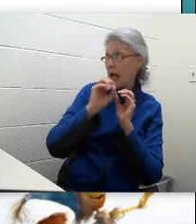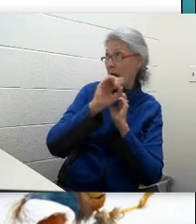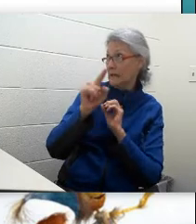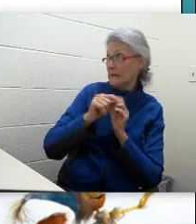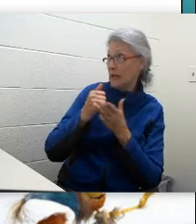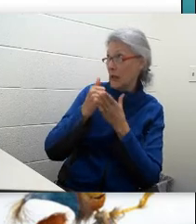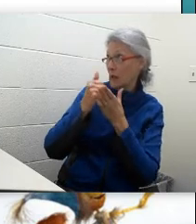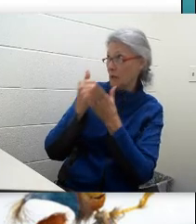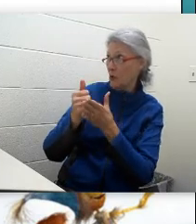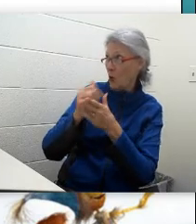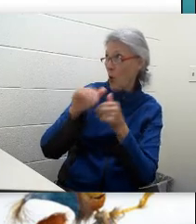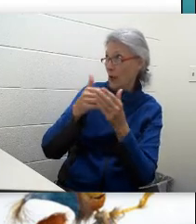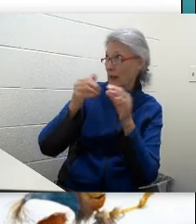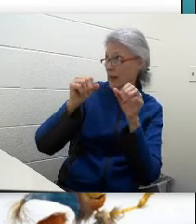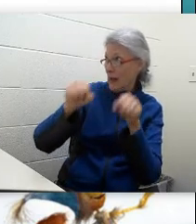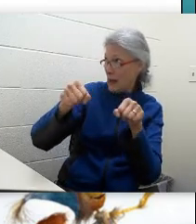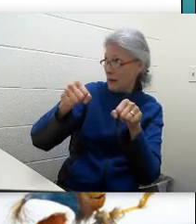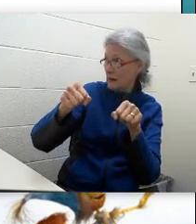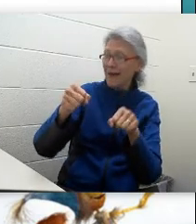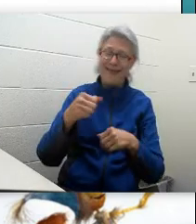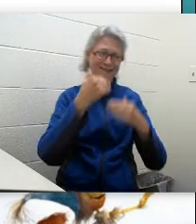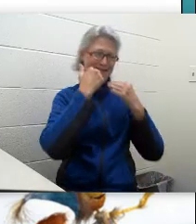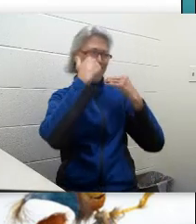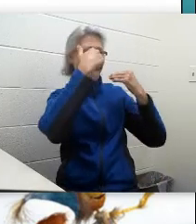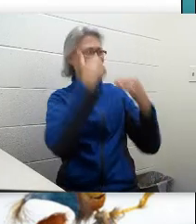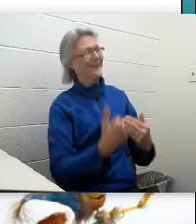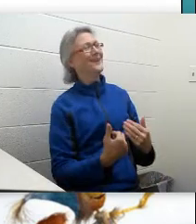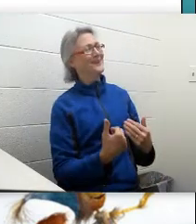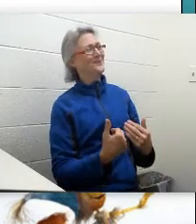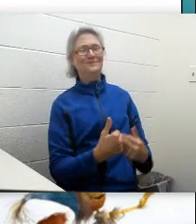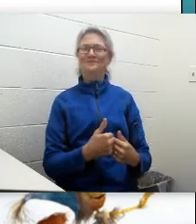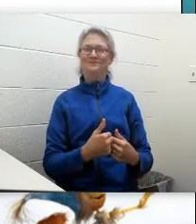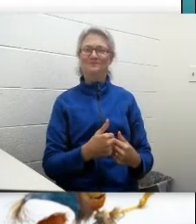"Thank you," he answered gratefully.